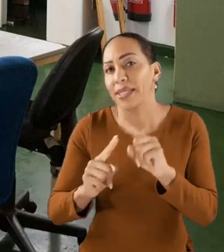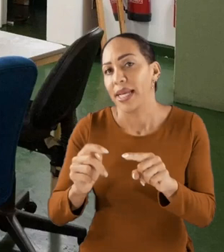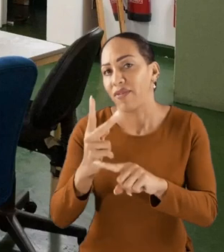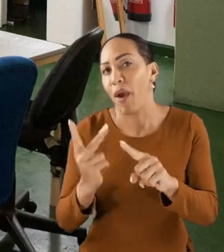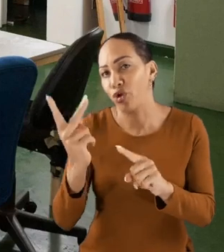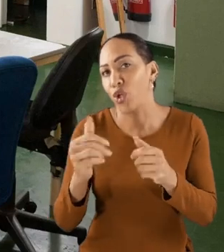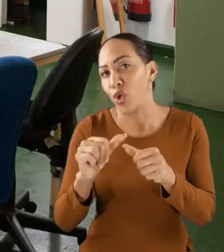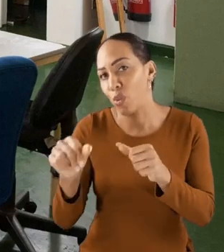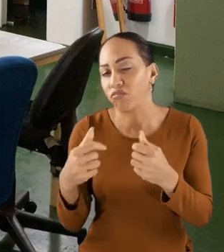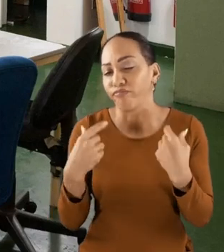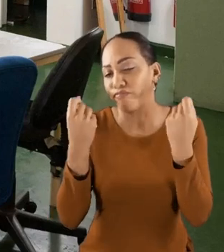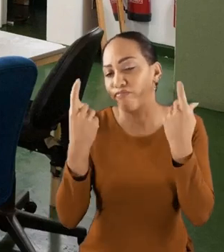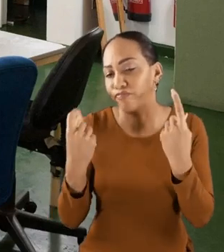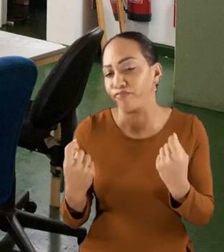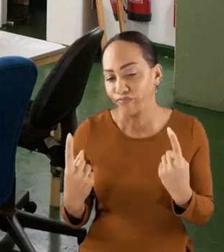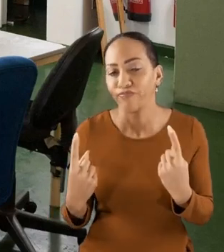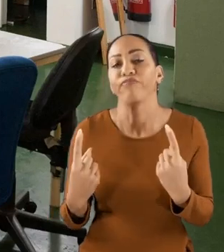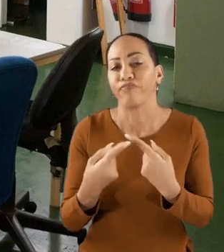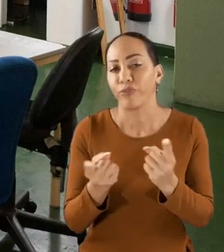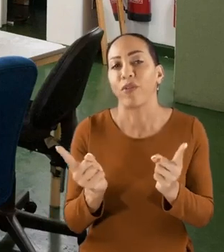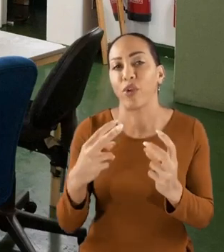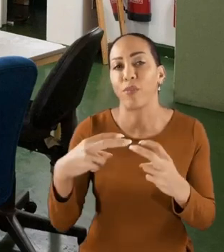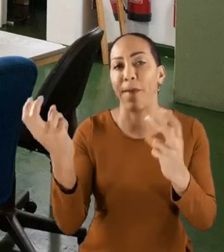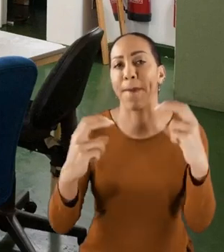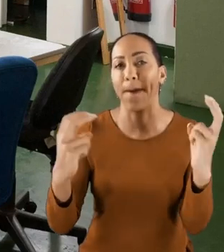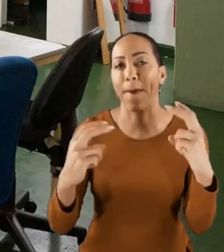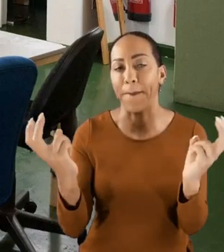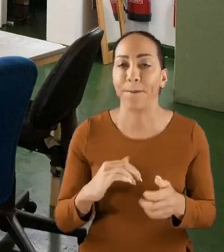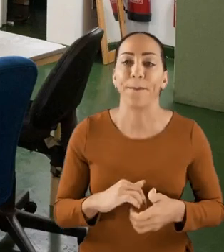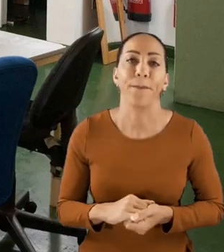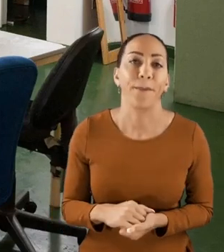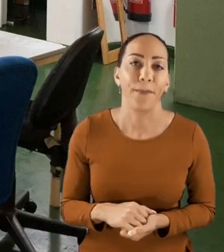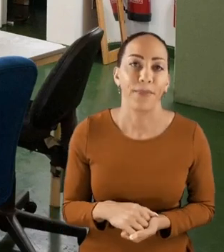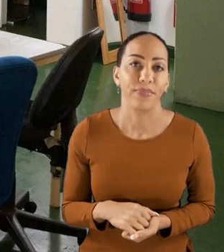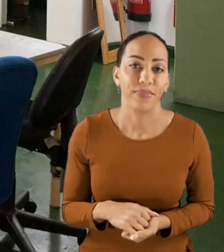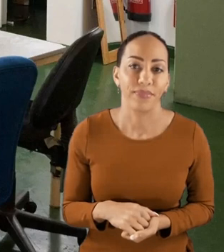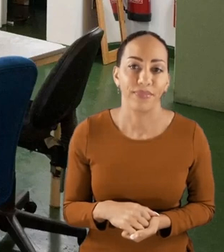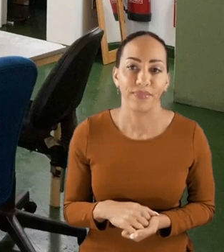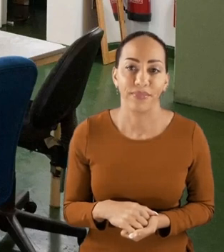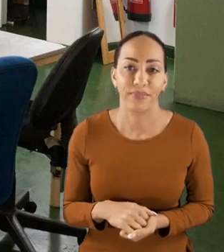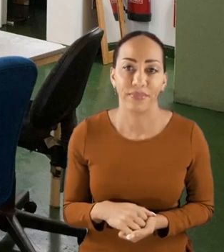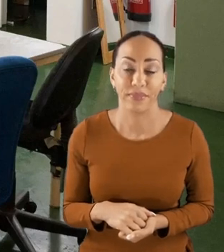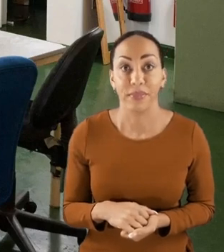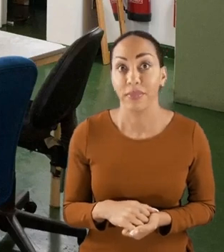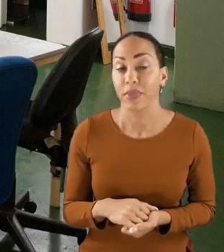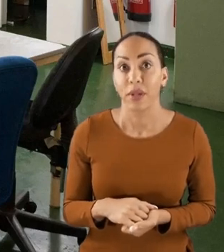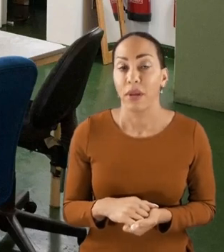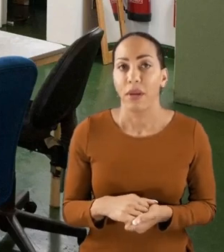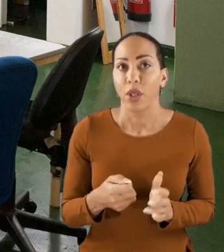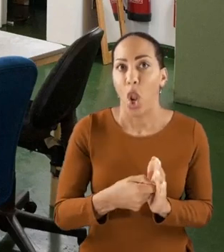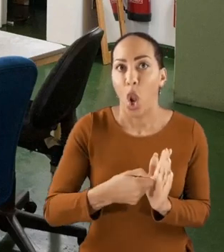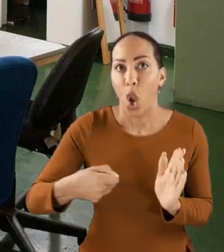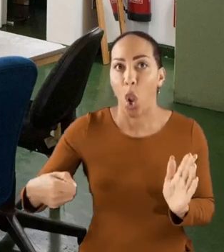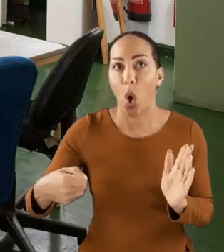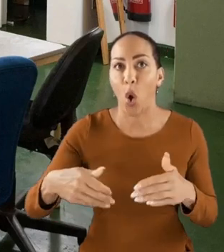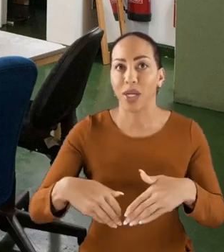So I do understand if people need to leave. It would be good just maybe we've had a